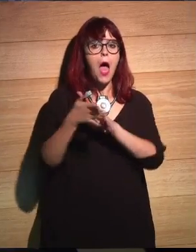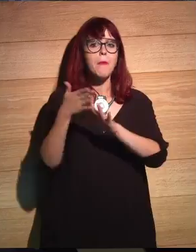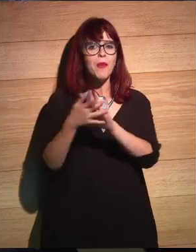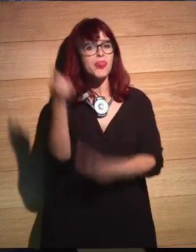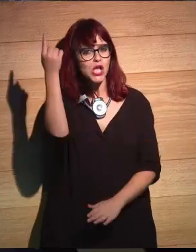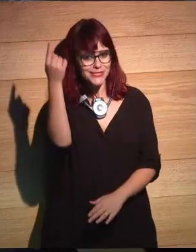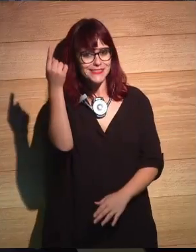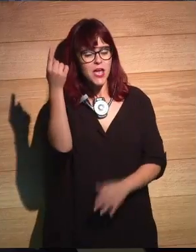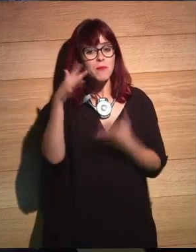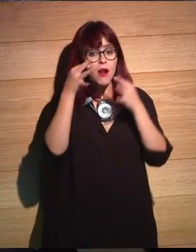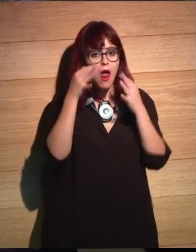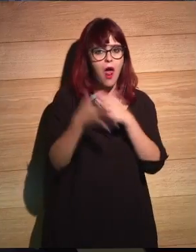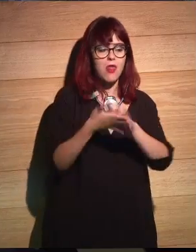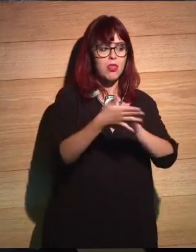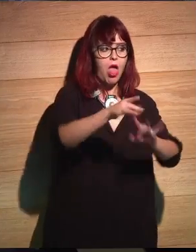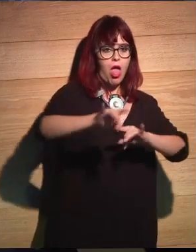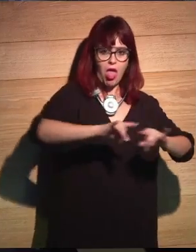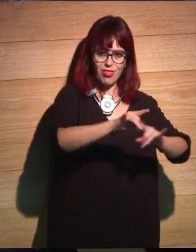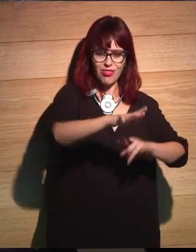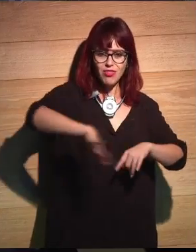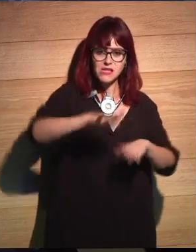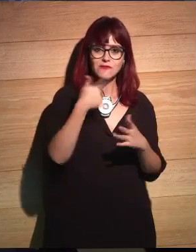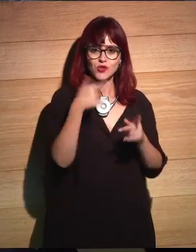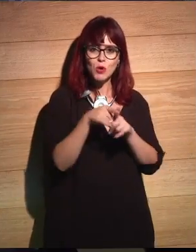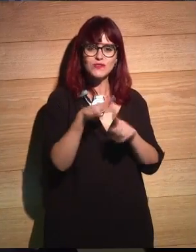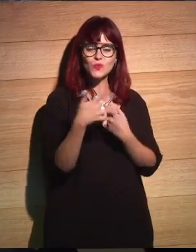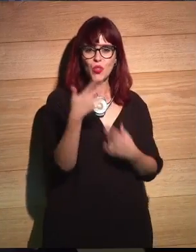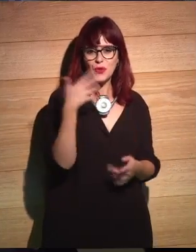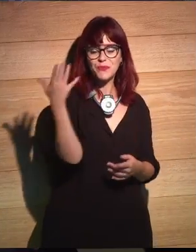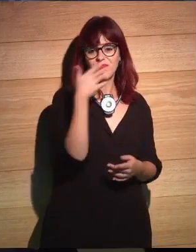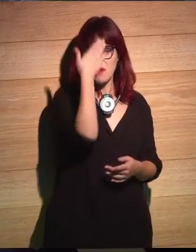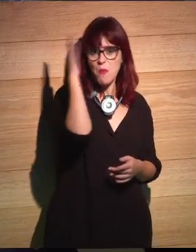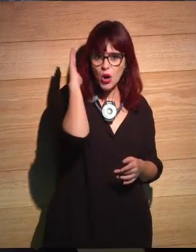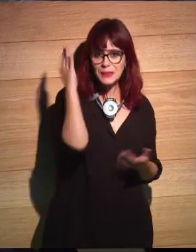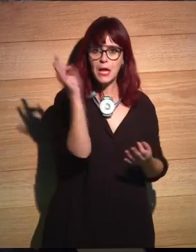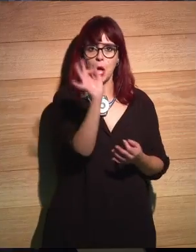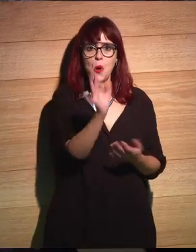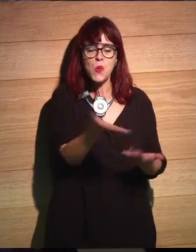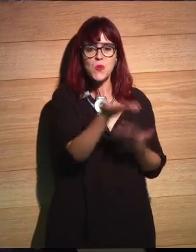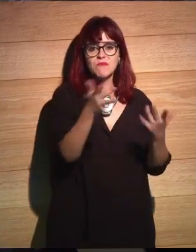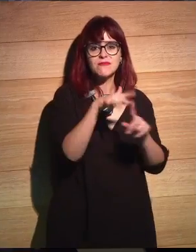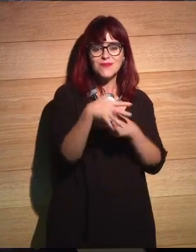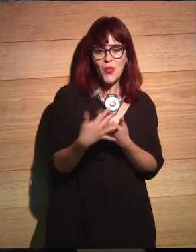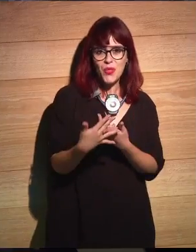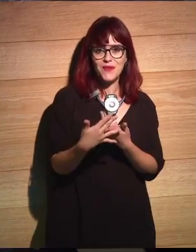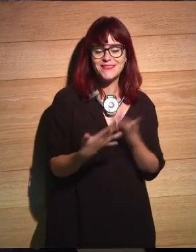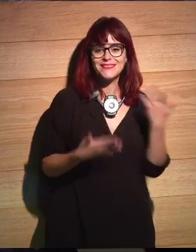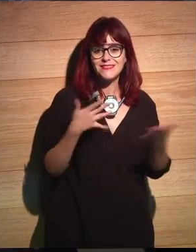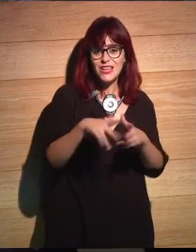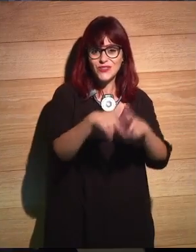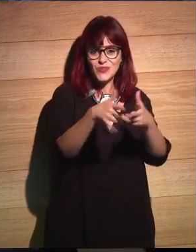evils of their time. They spoke about God, of course, but mostly what they did was highlighting the